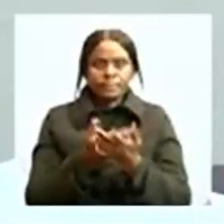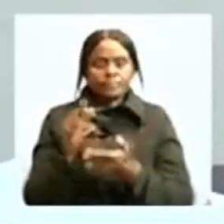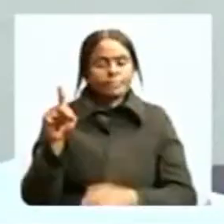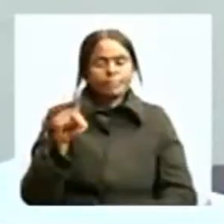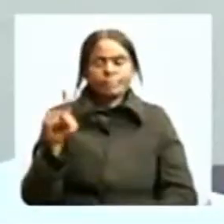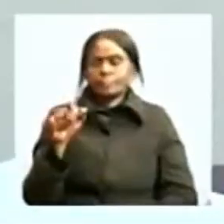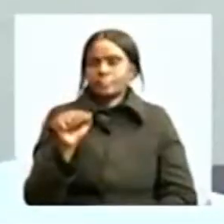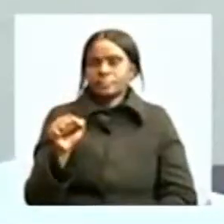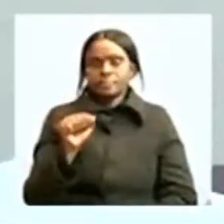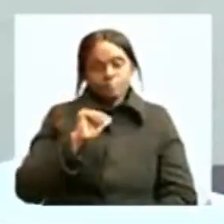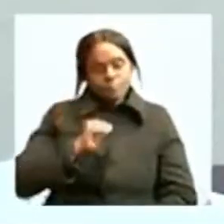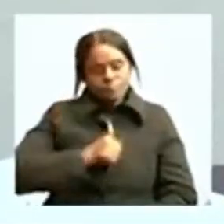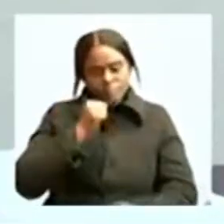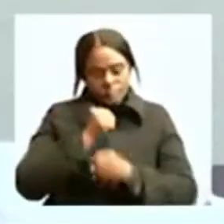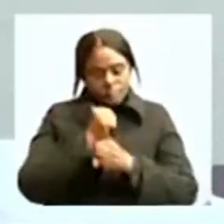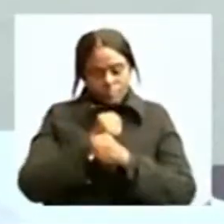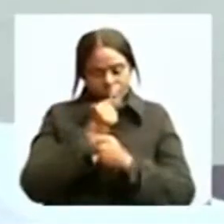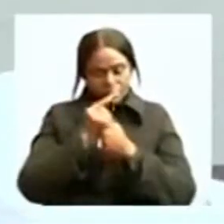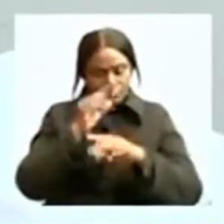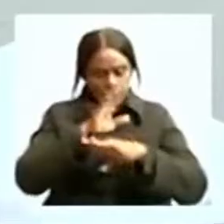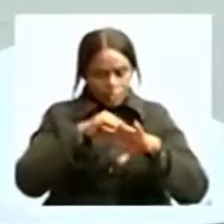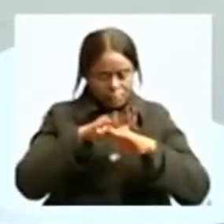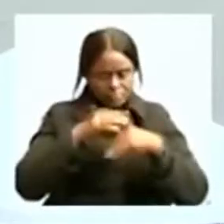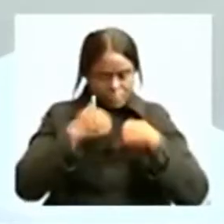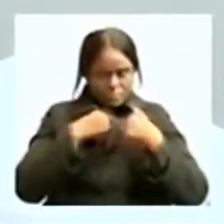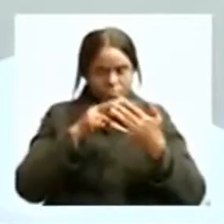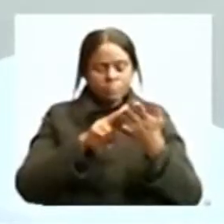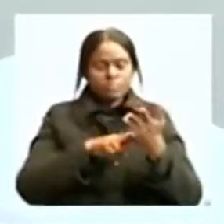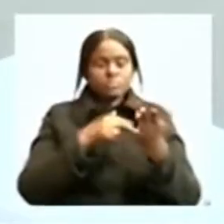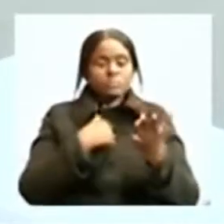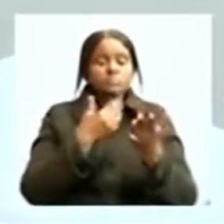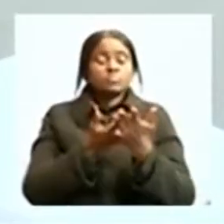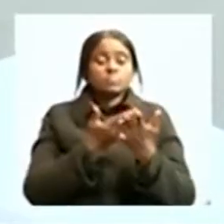PS, we are just called that there is a report